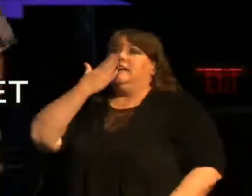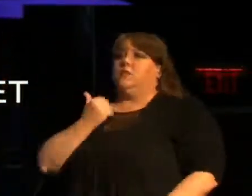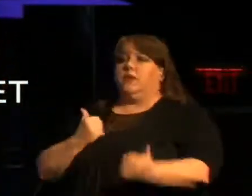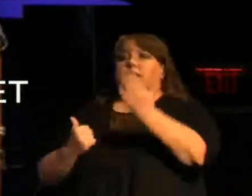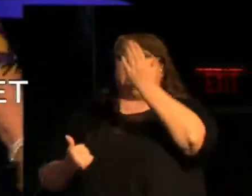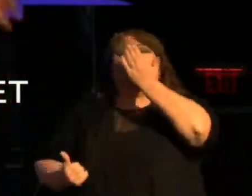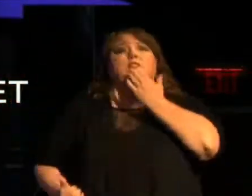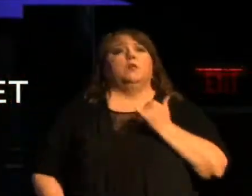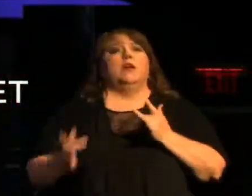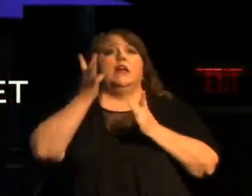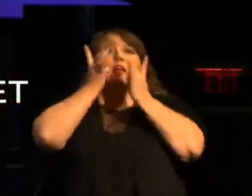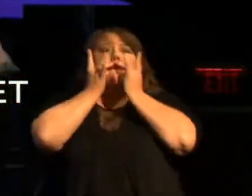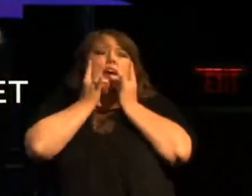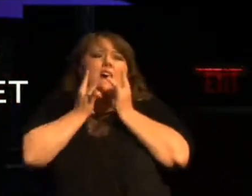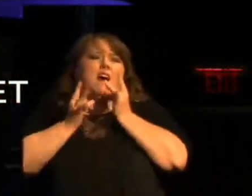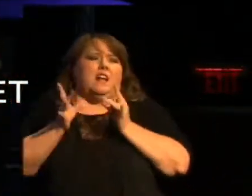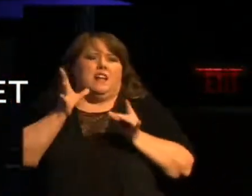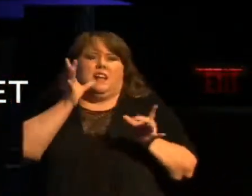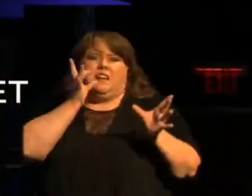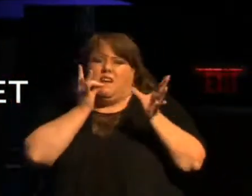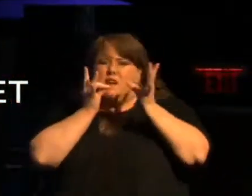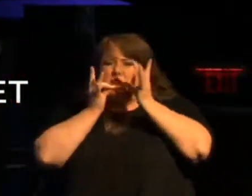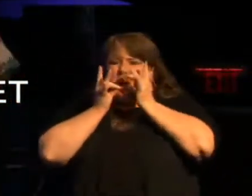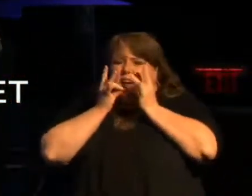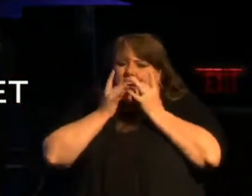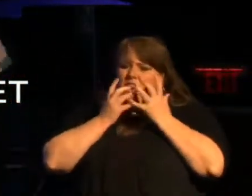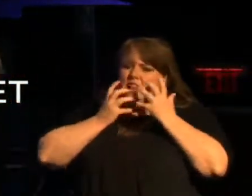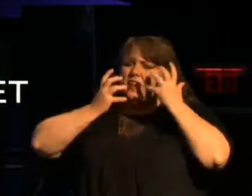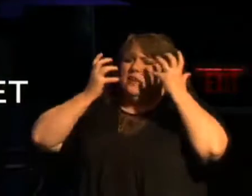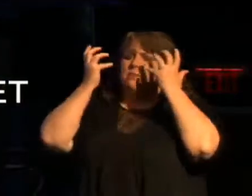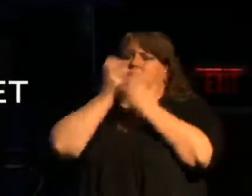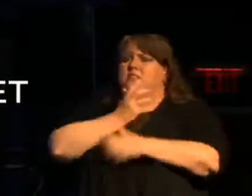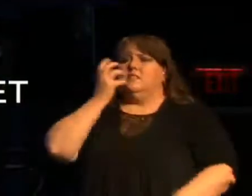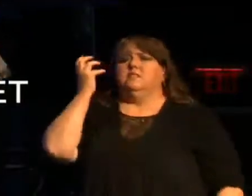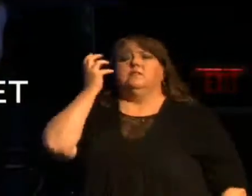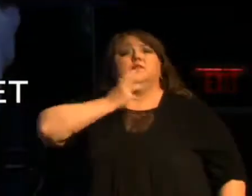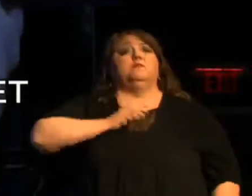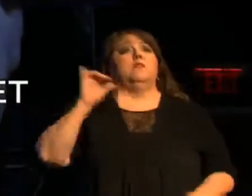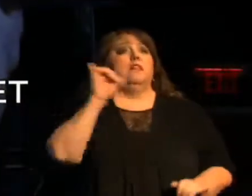like Sweet, sweet honey on my lips.